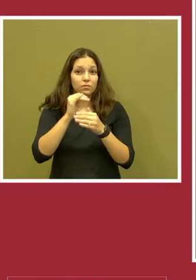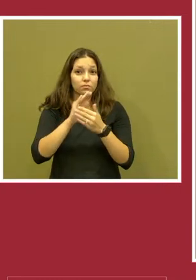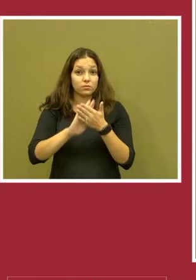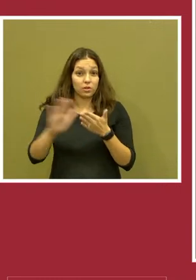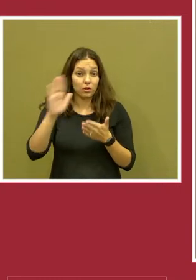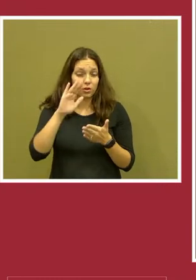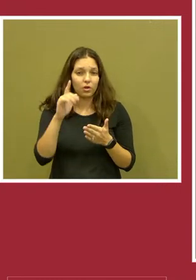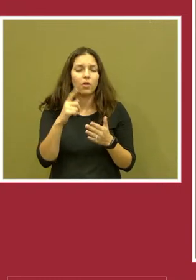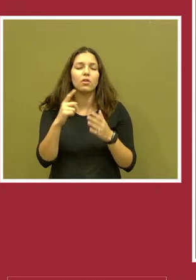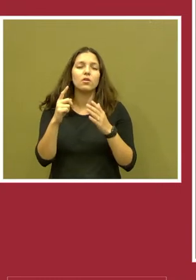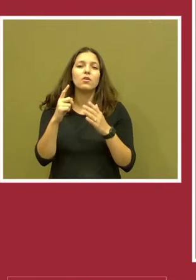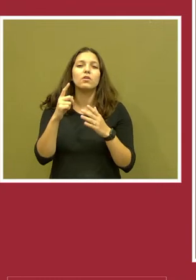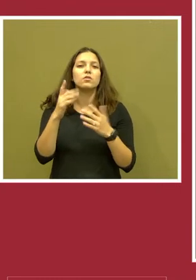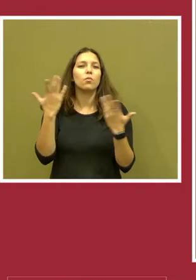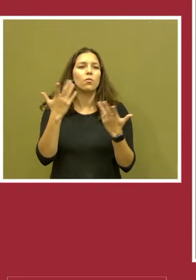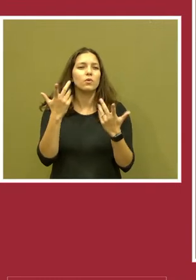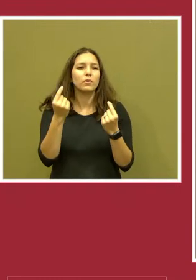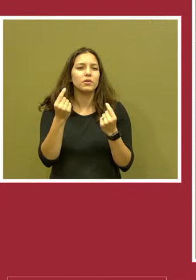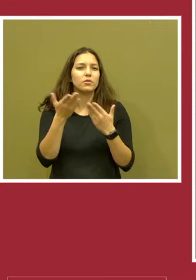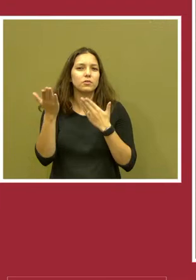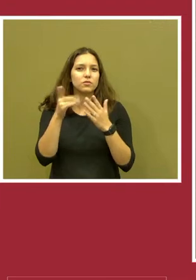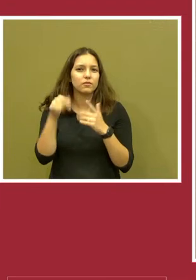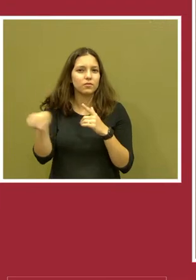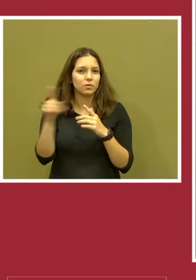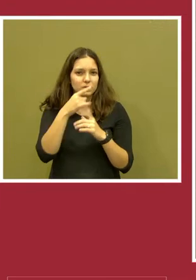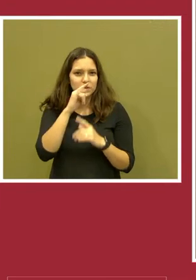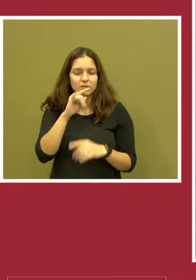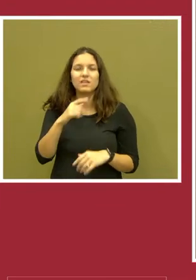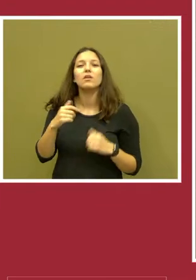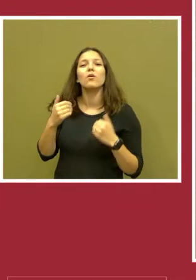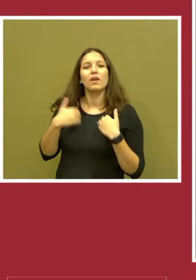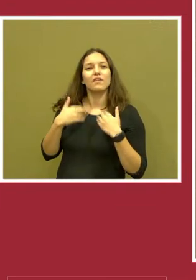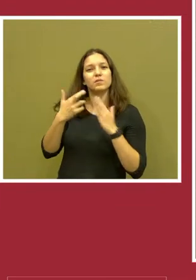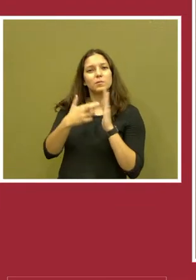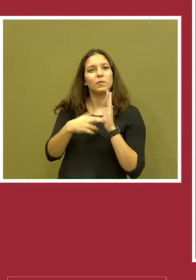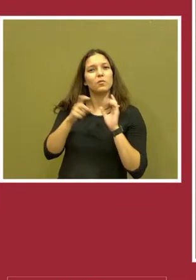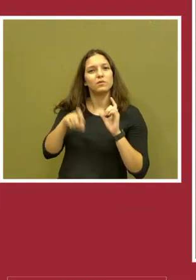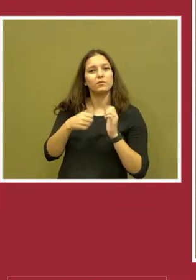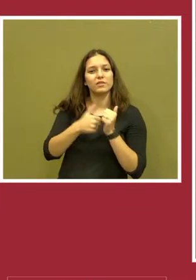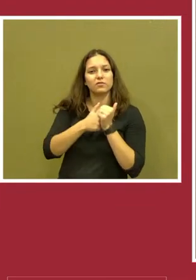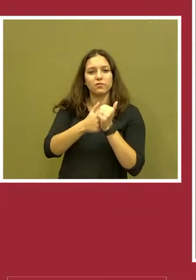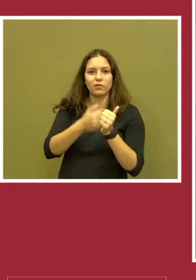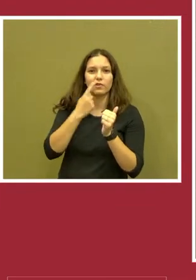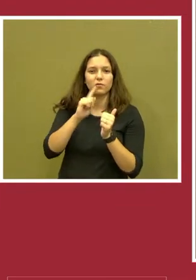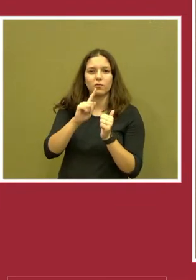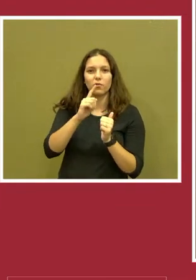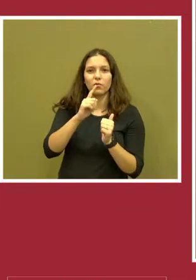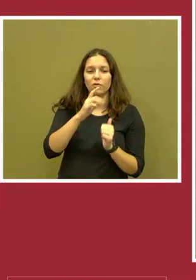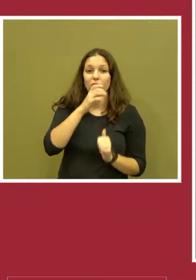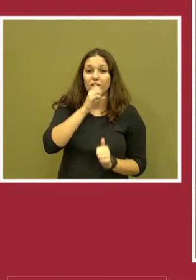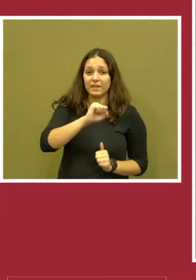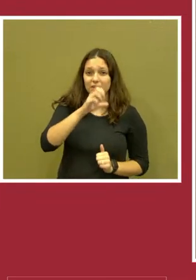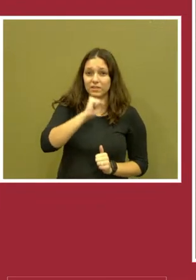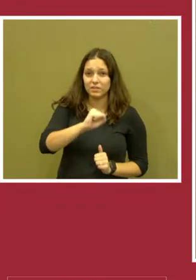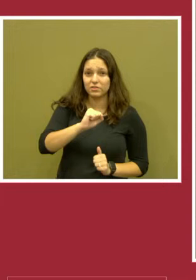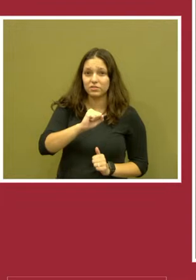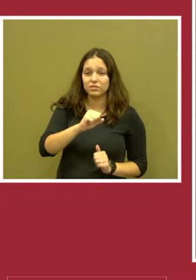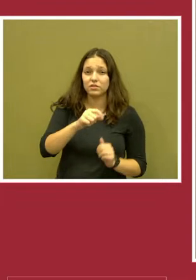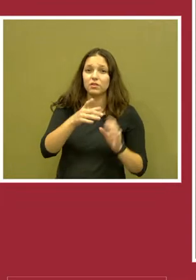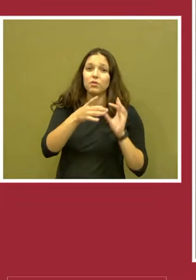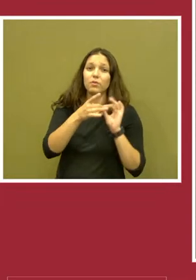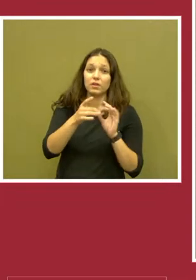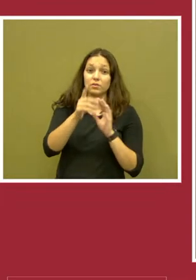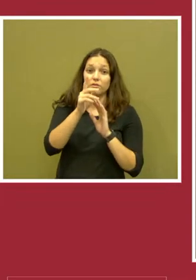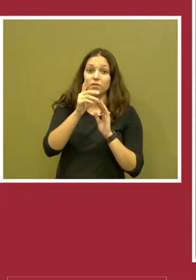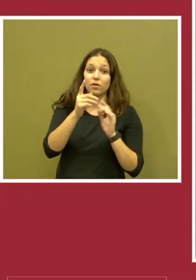good question. So there are some regulations when it comes to expanded options. For instance, there's some state regulations around age, and it's also in our policy around